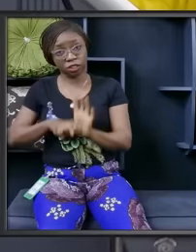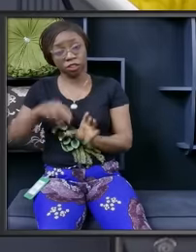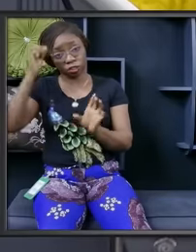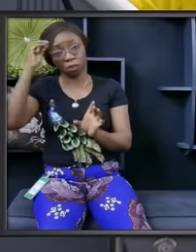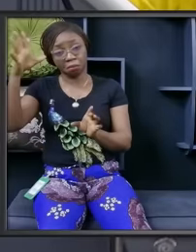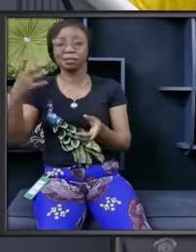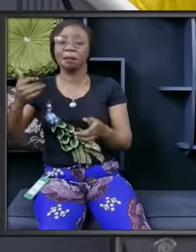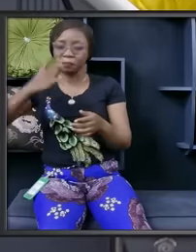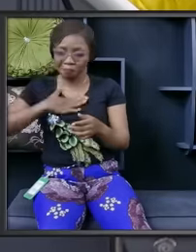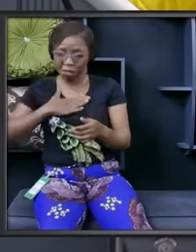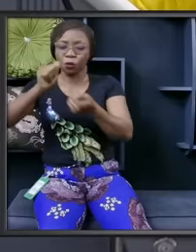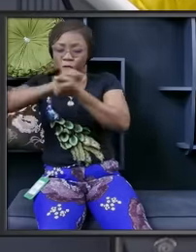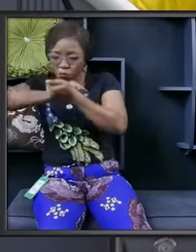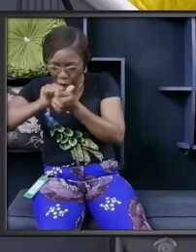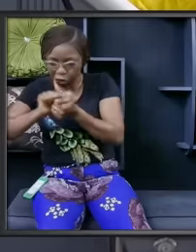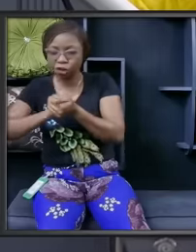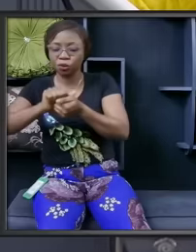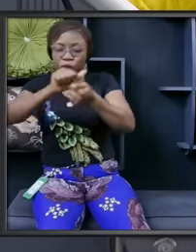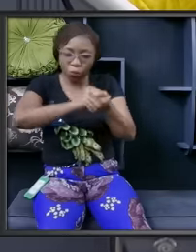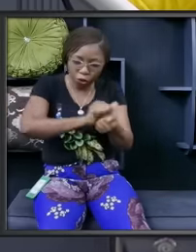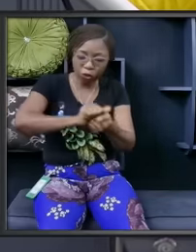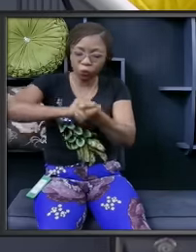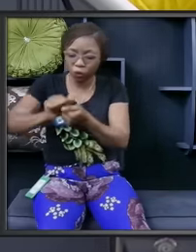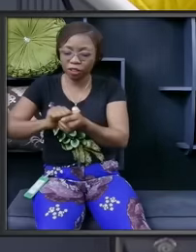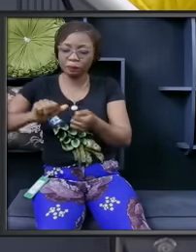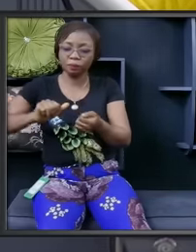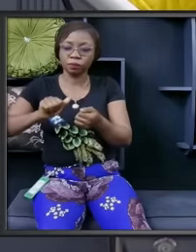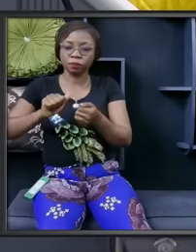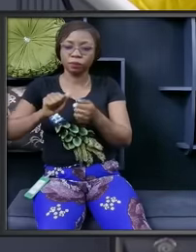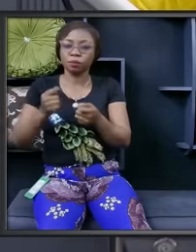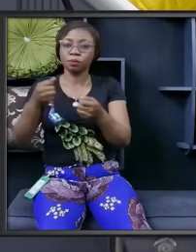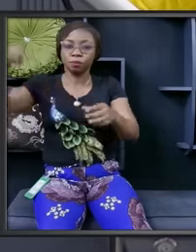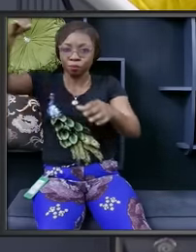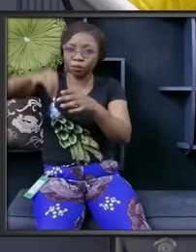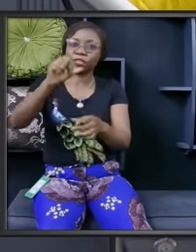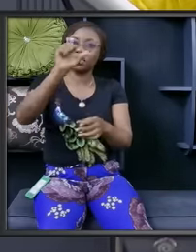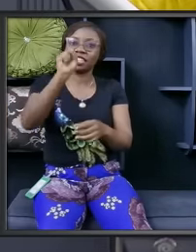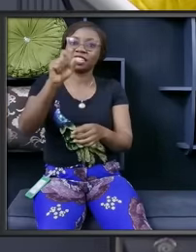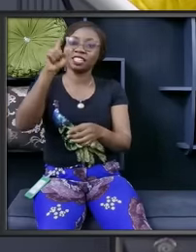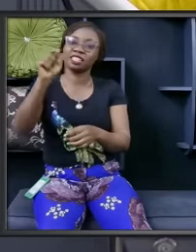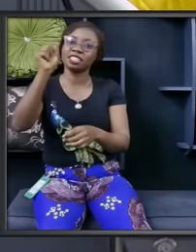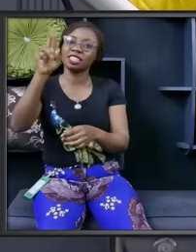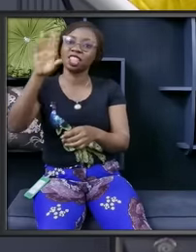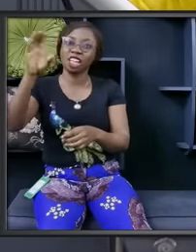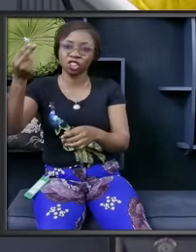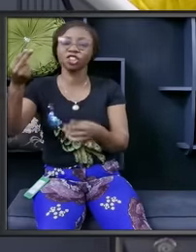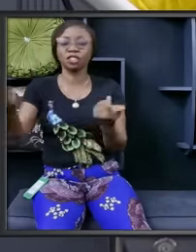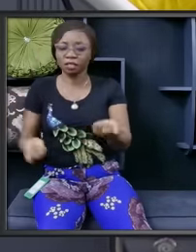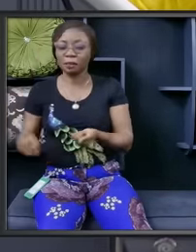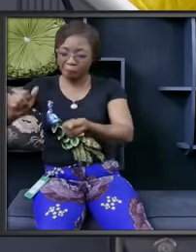iron the clothes. Iron just like this your clothes now. Now me go wash them, put on little starch, then press them